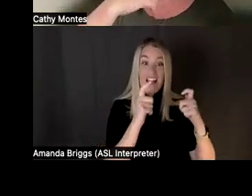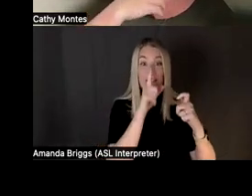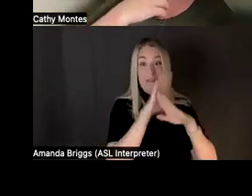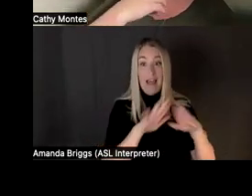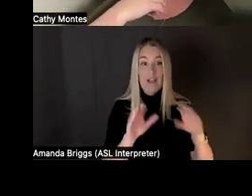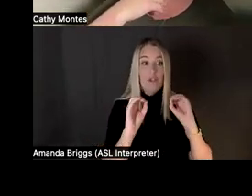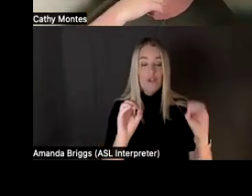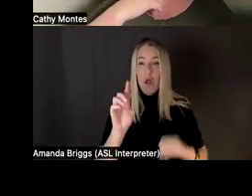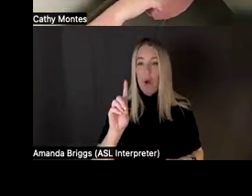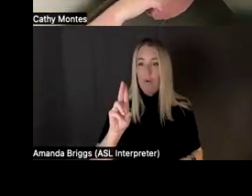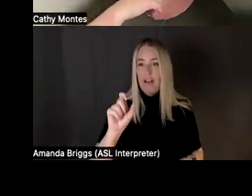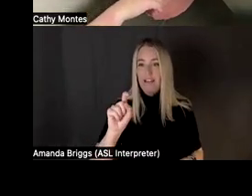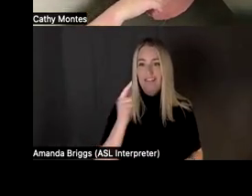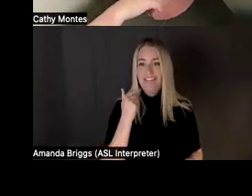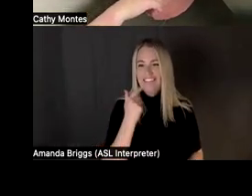dust? What